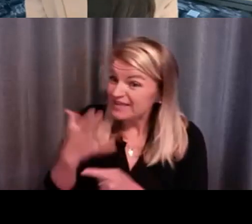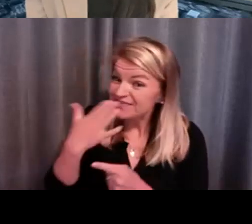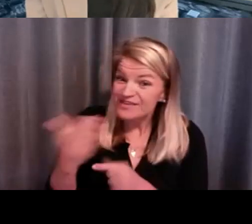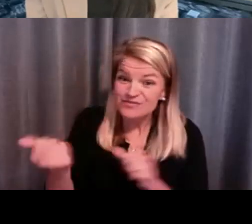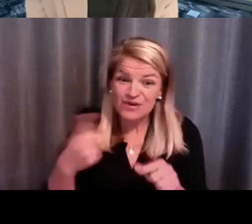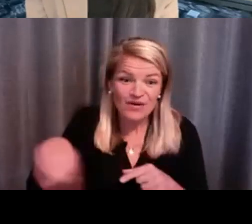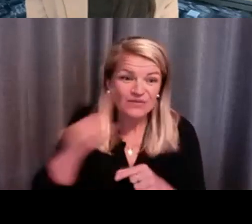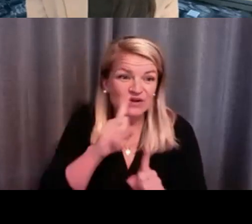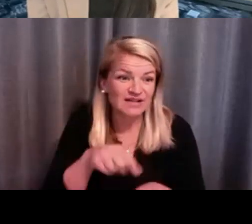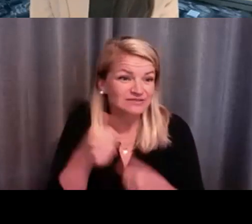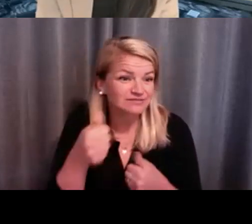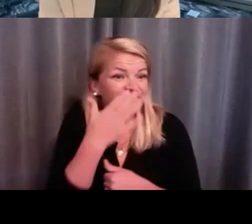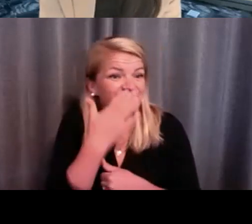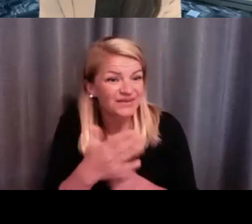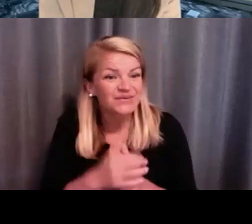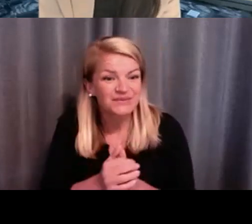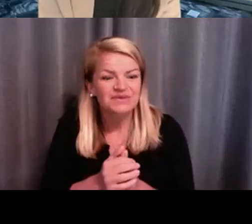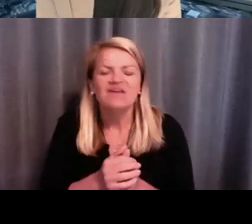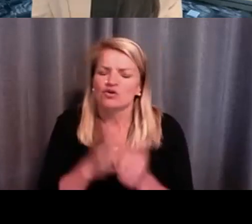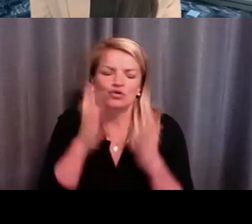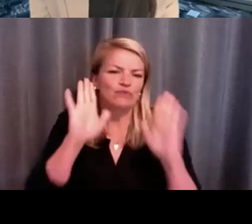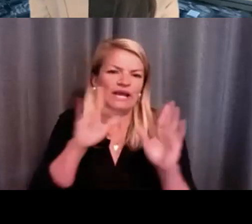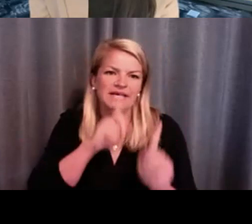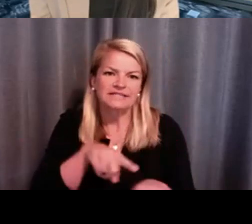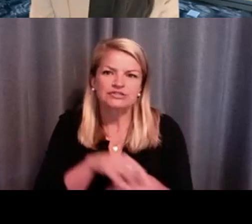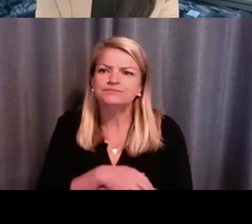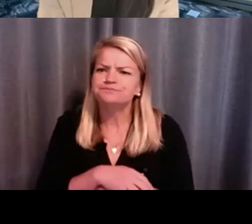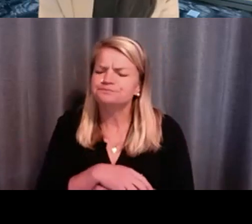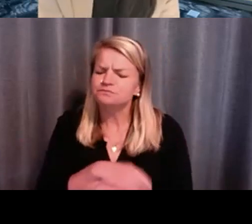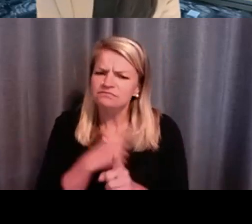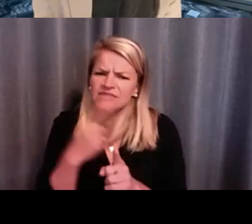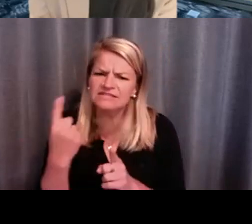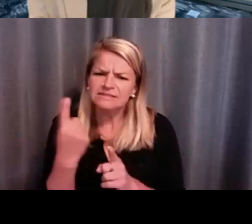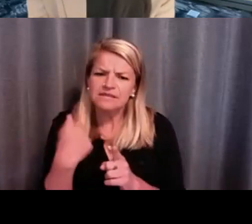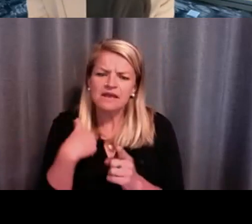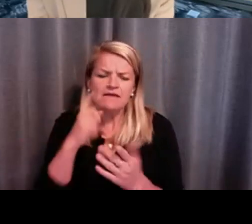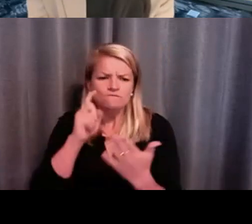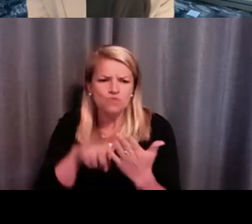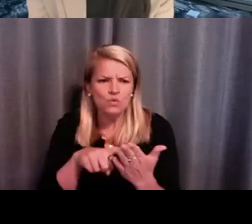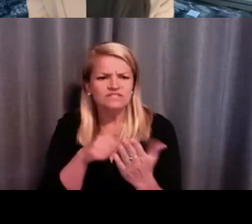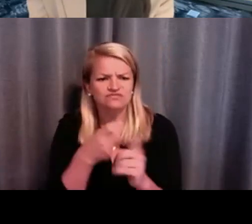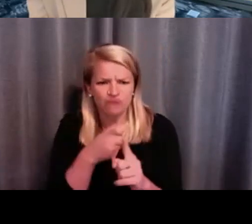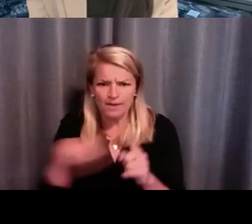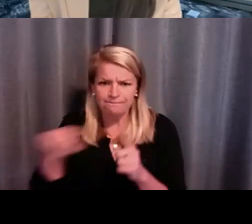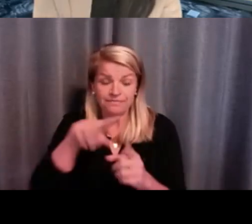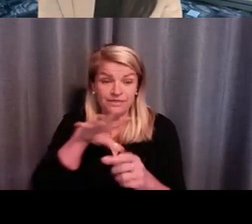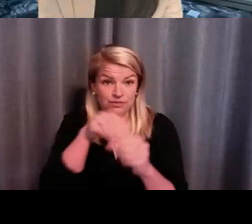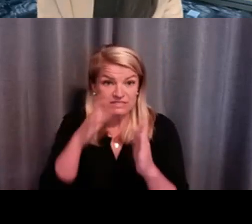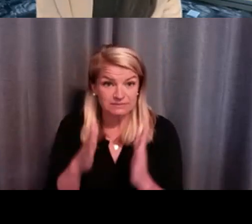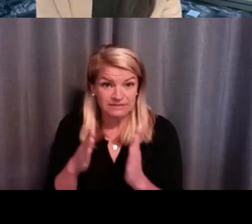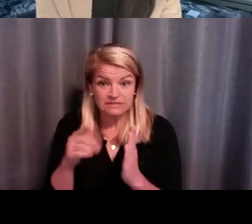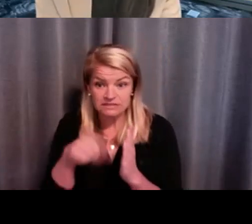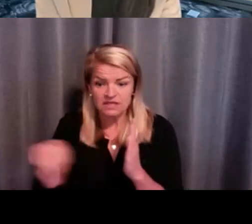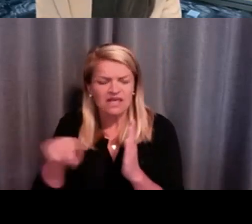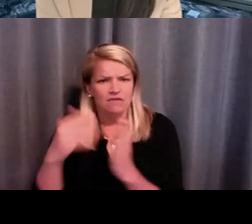much. Those were great answers. Something that I'm noticing in the list of participants is I think we have a range